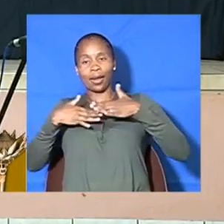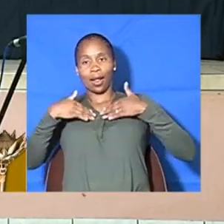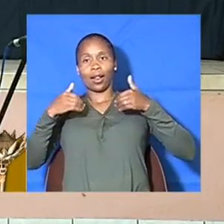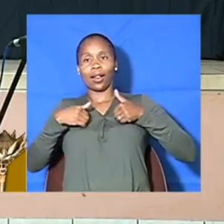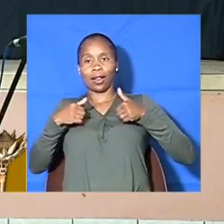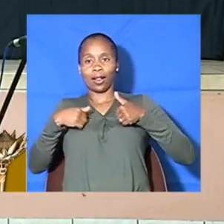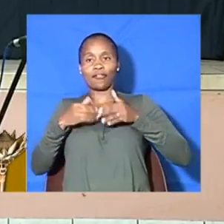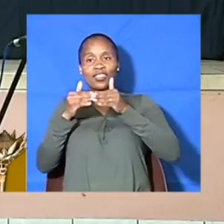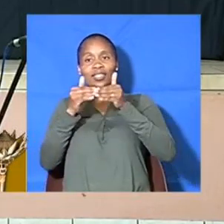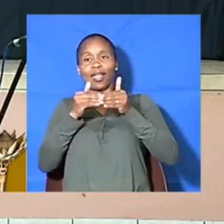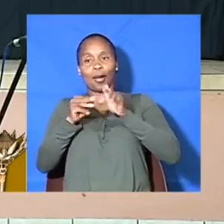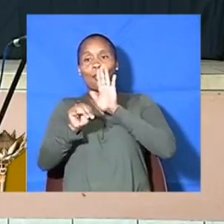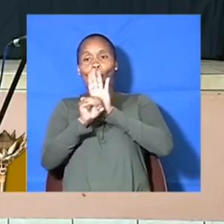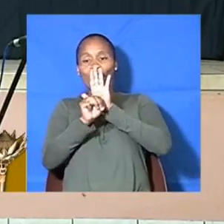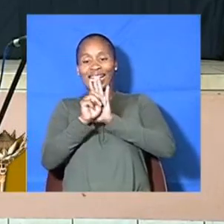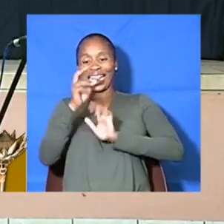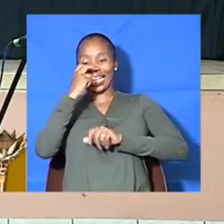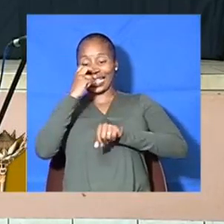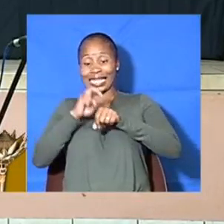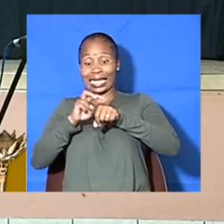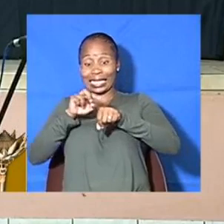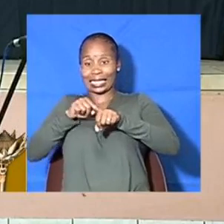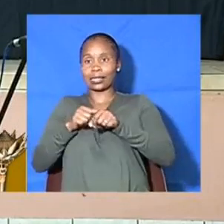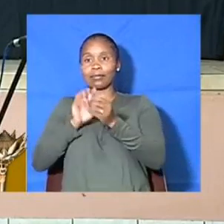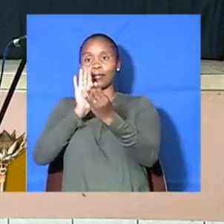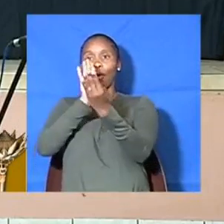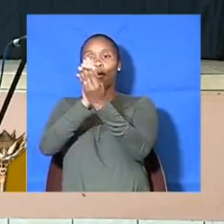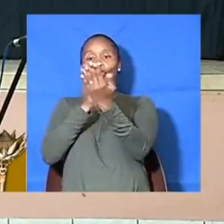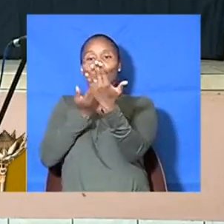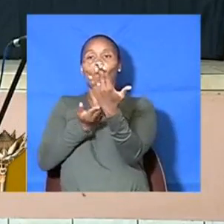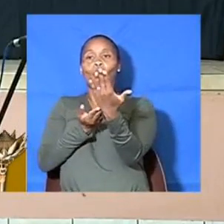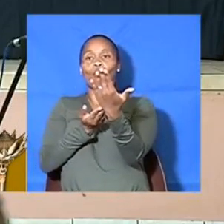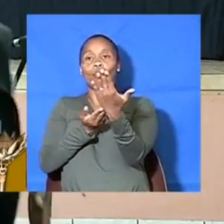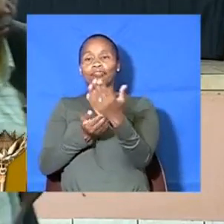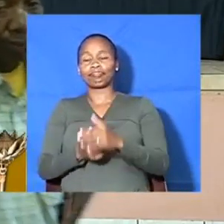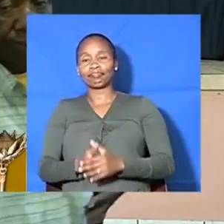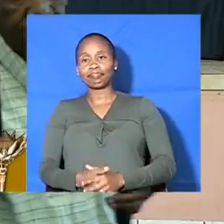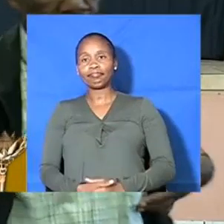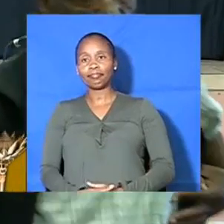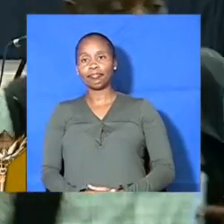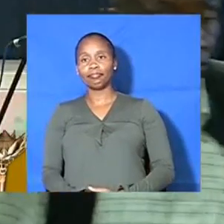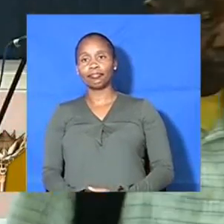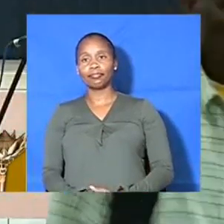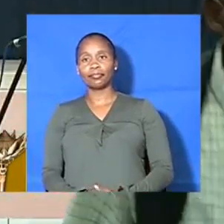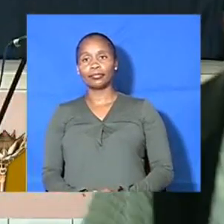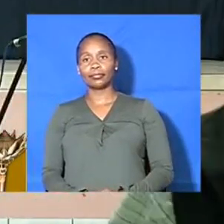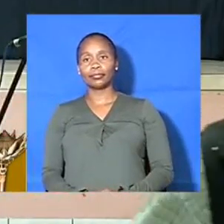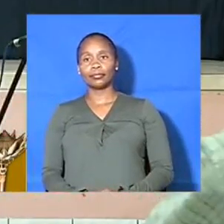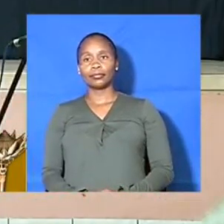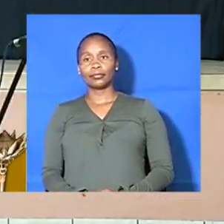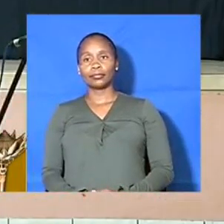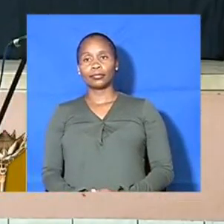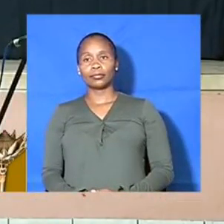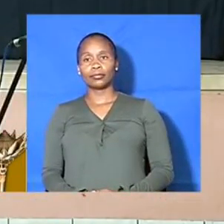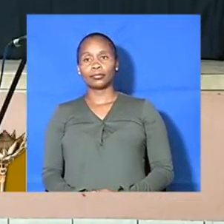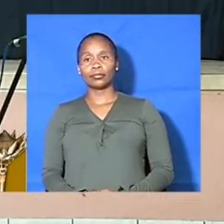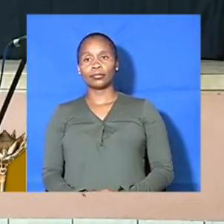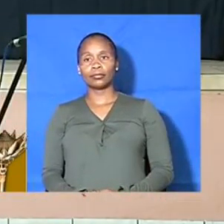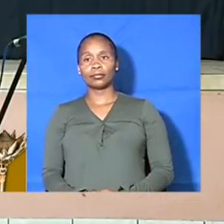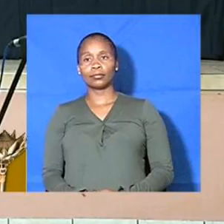available resources to achieve the progressive realization of the right of access to